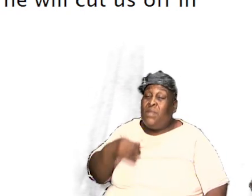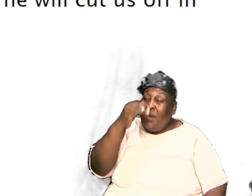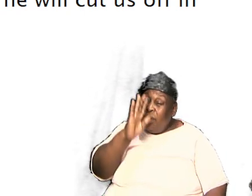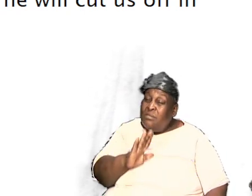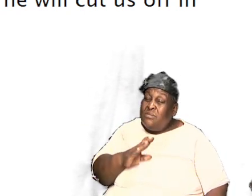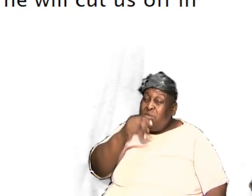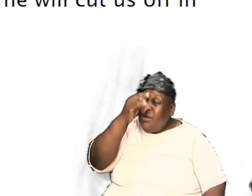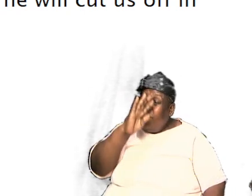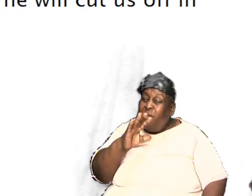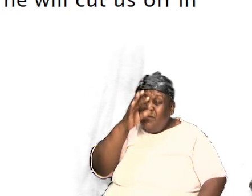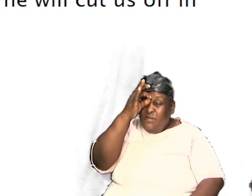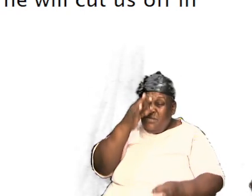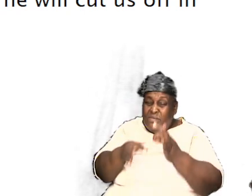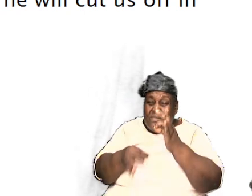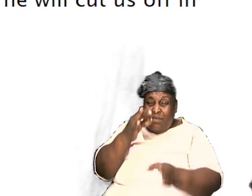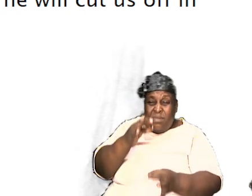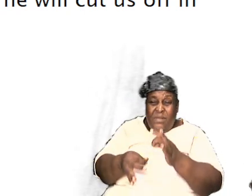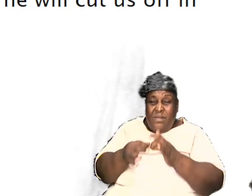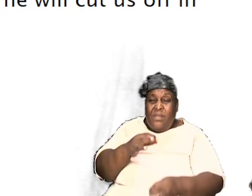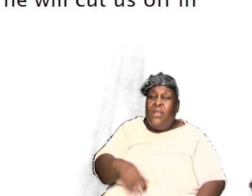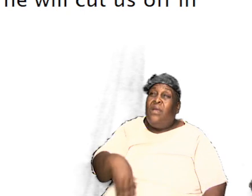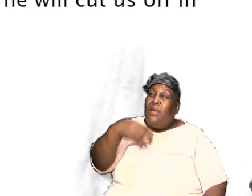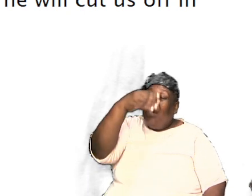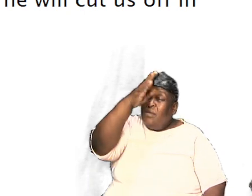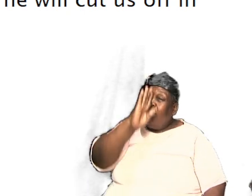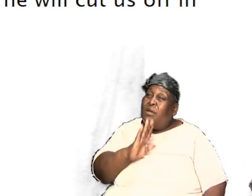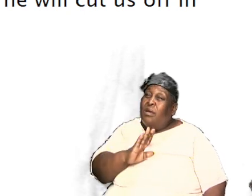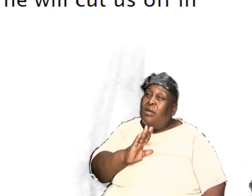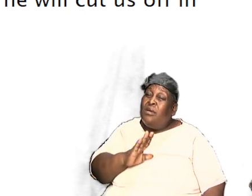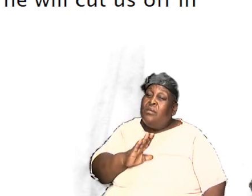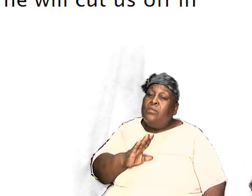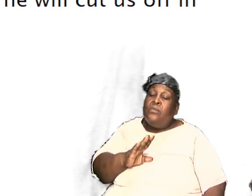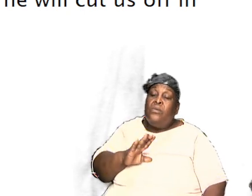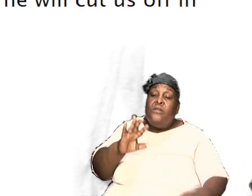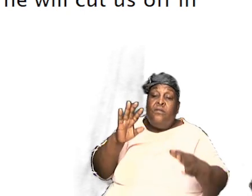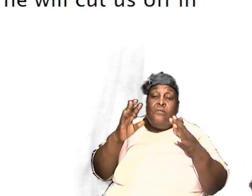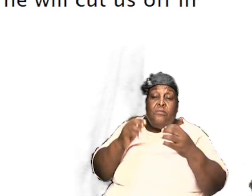of justice and judgment, and he will cut us off.